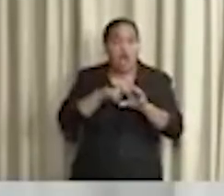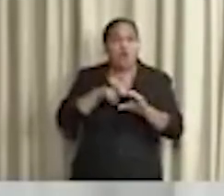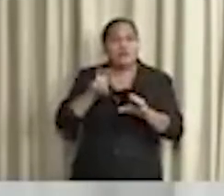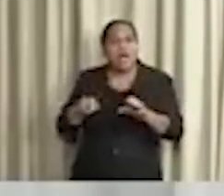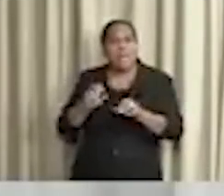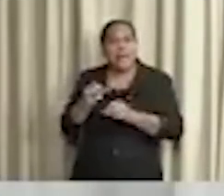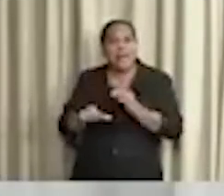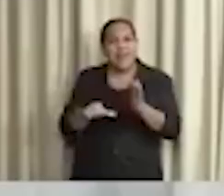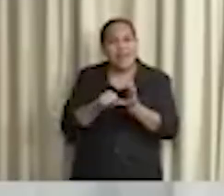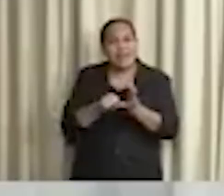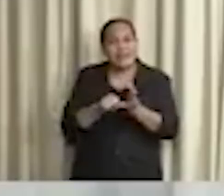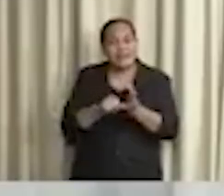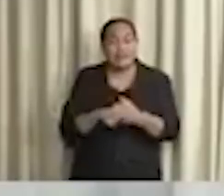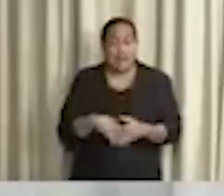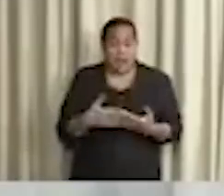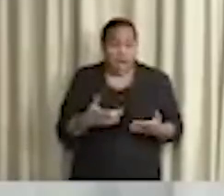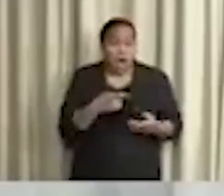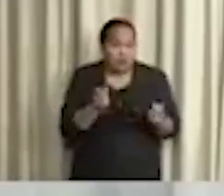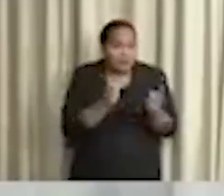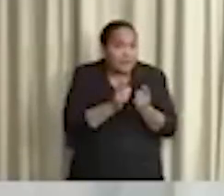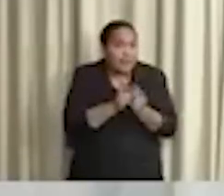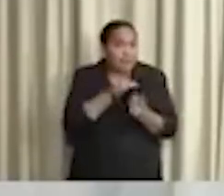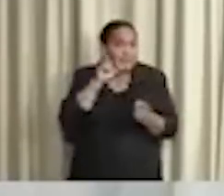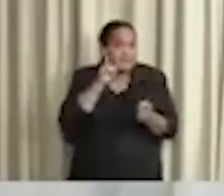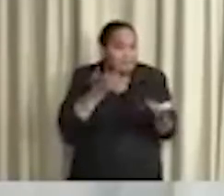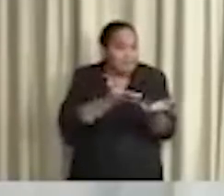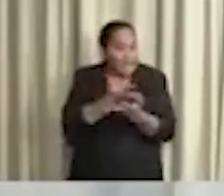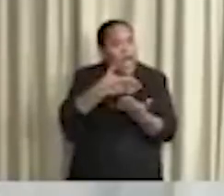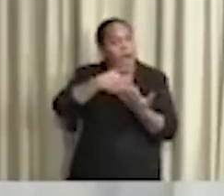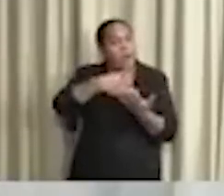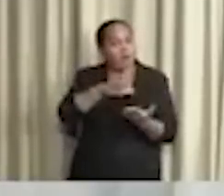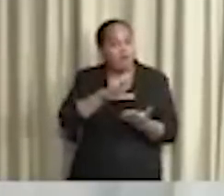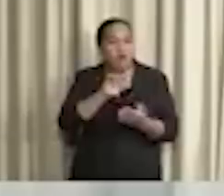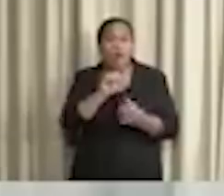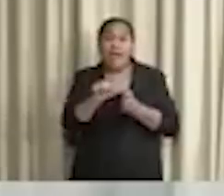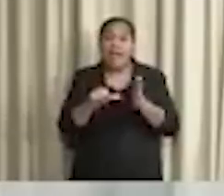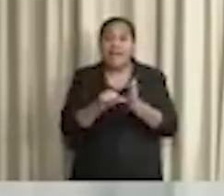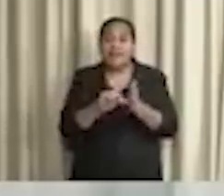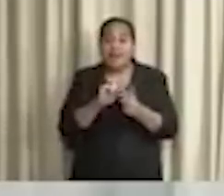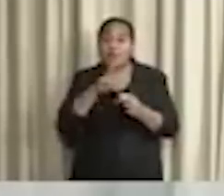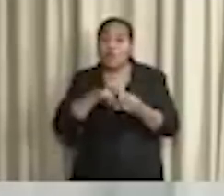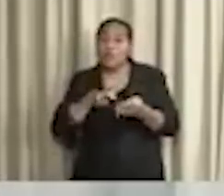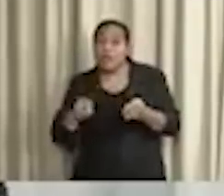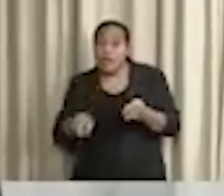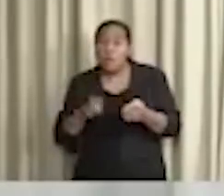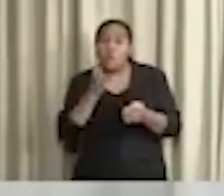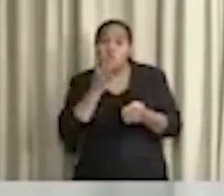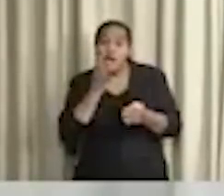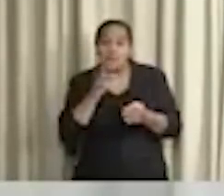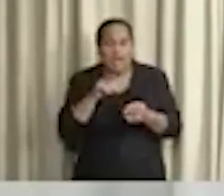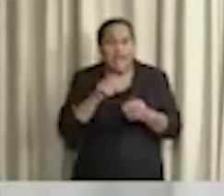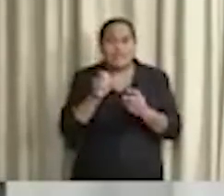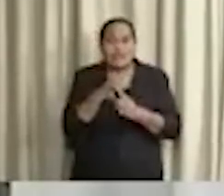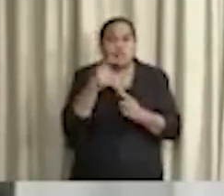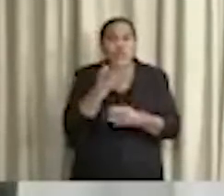Cabinet approved the revision of the retirement age policy for employees and wage earners in the civil